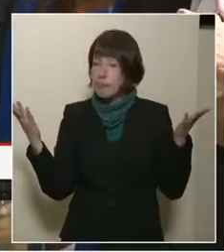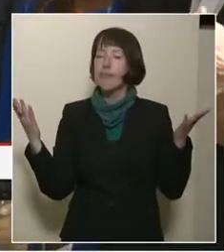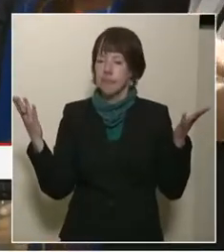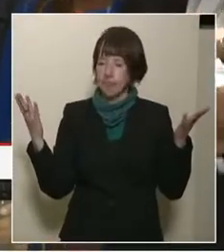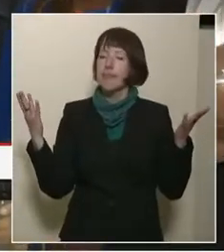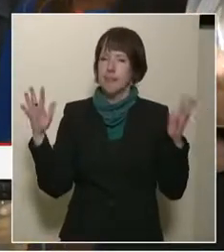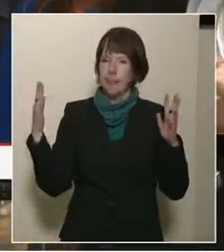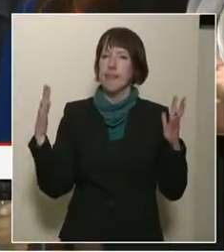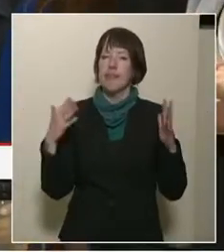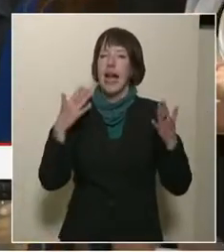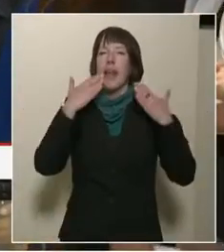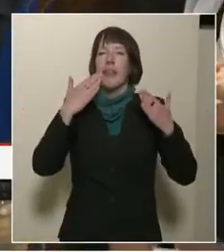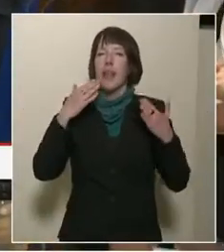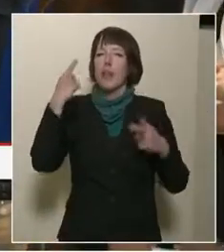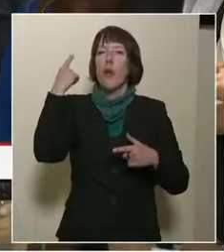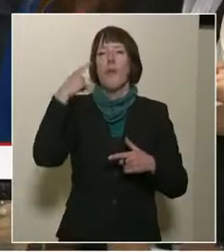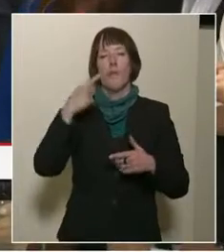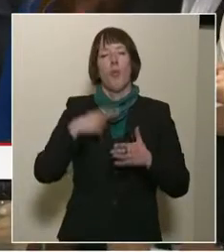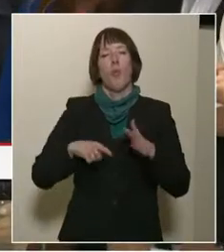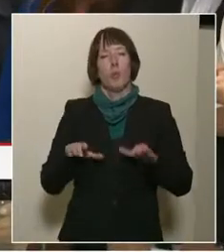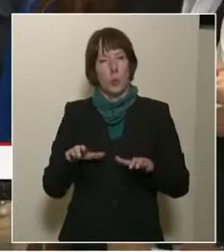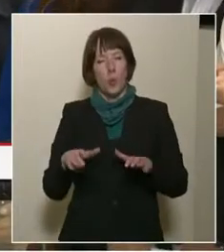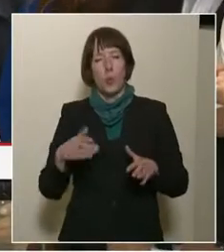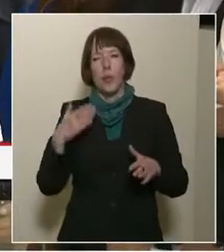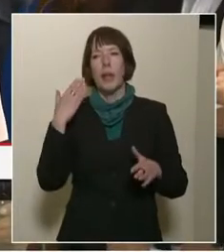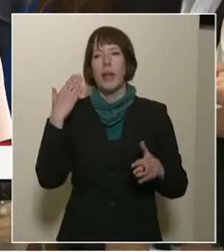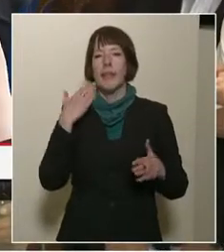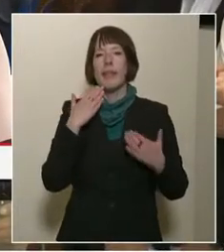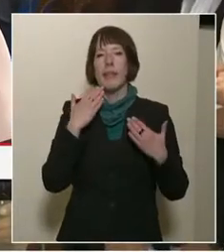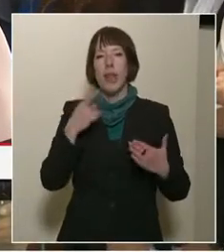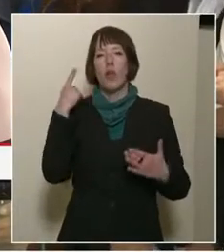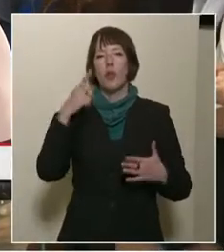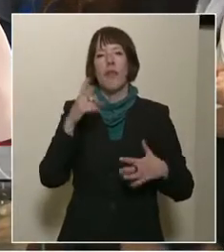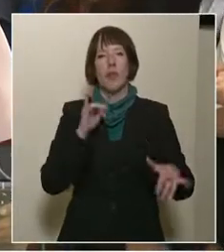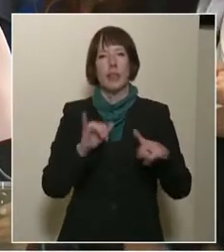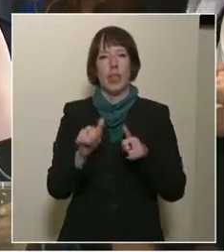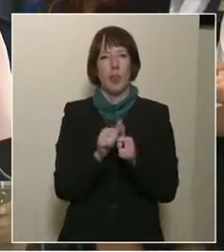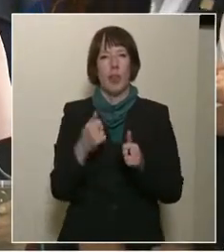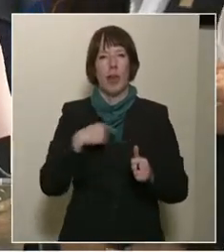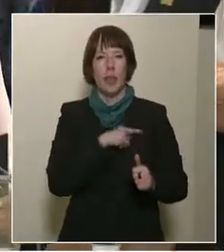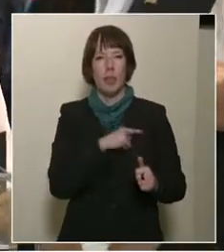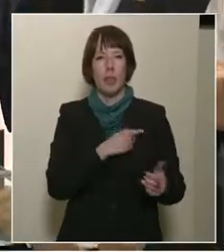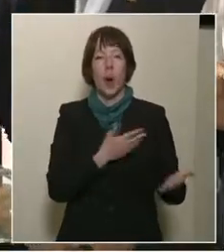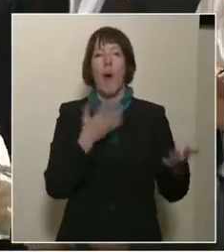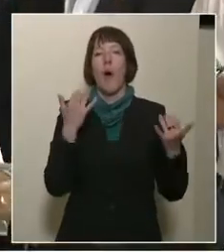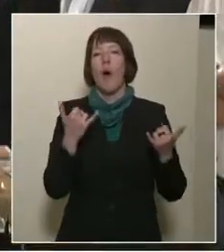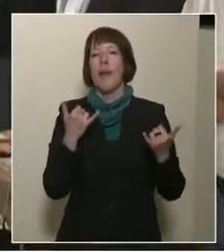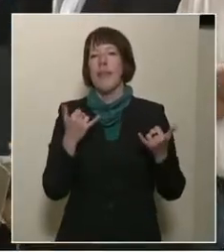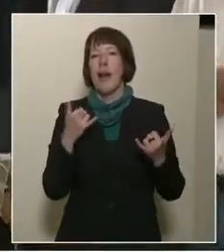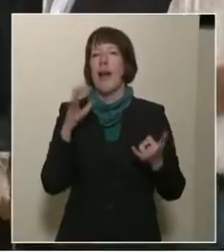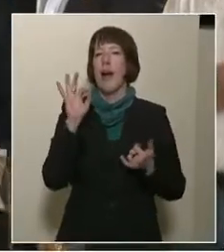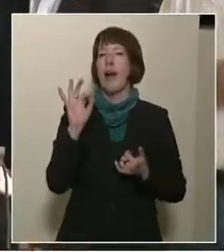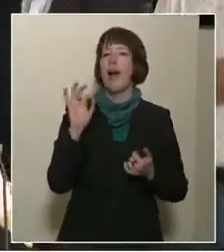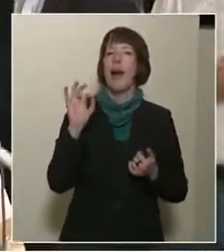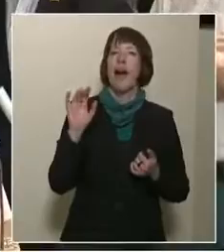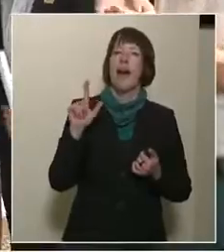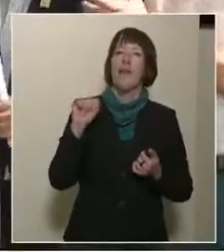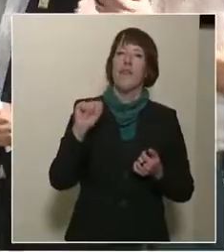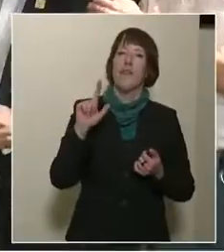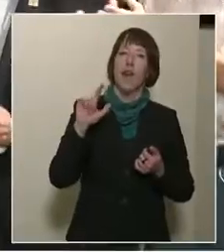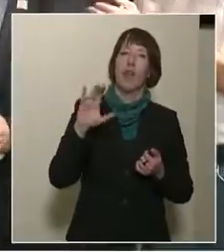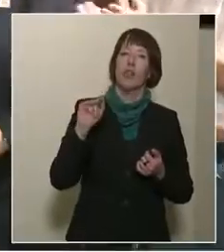Thank you for what you're doing, and thank you for sticking with us. So with that, let me bring up John Falchicchio to tell you more about DMPED's